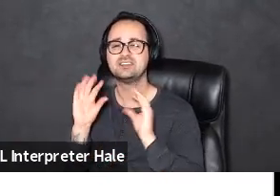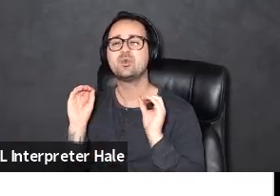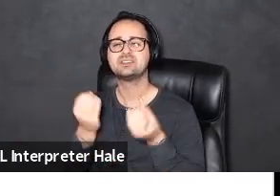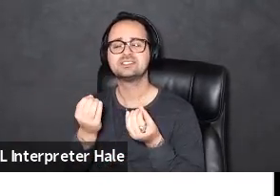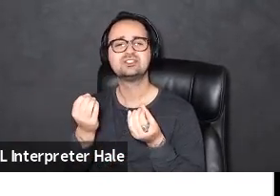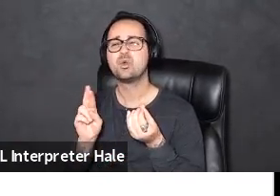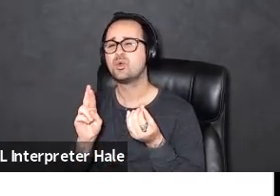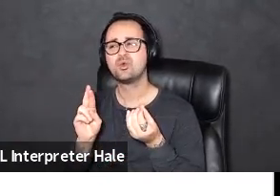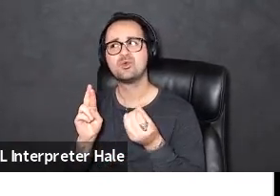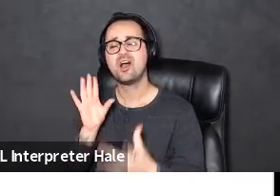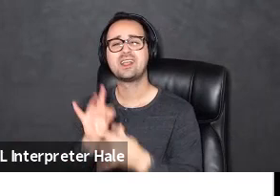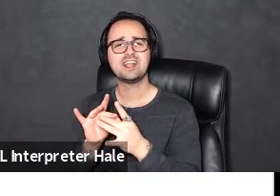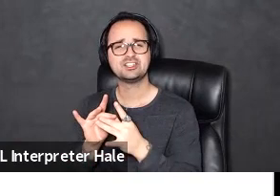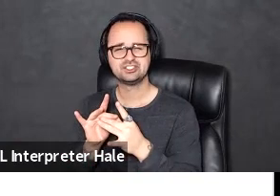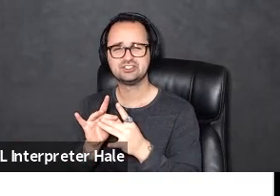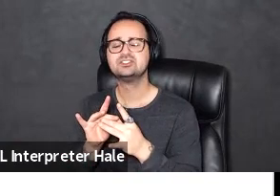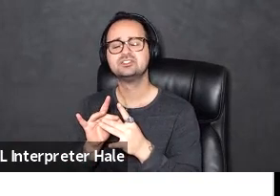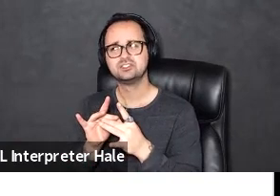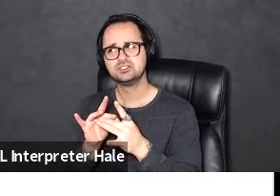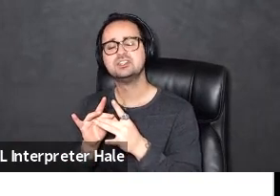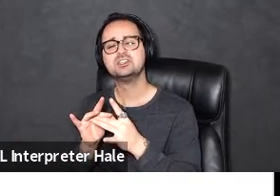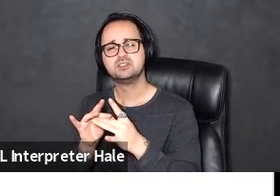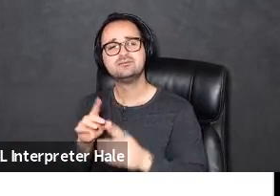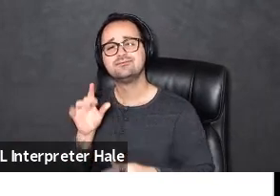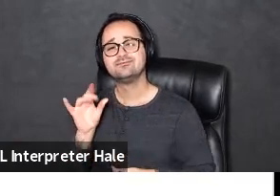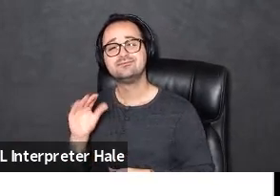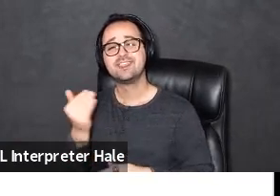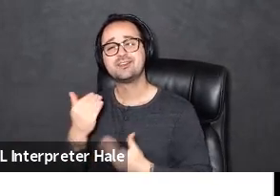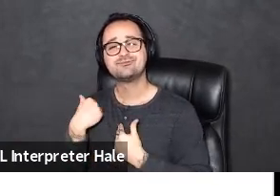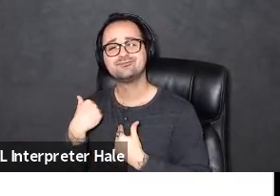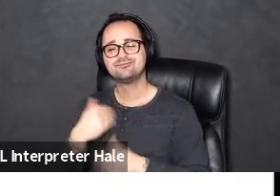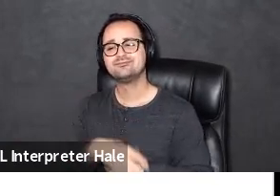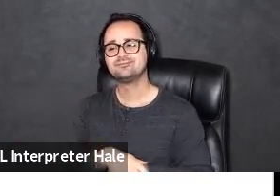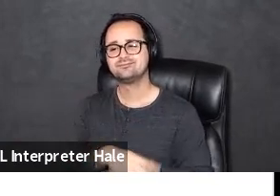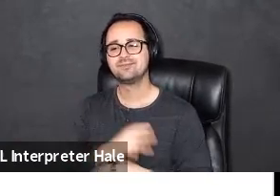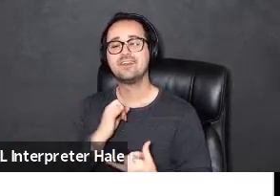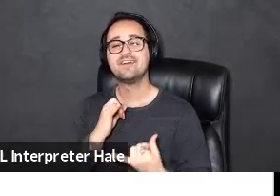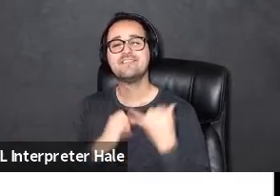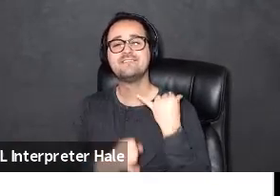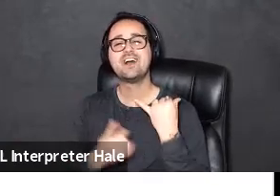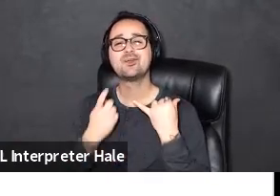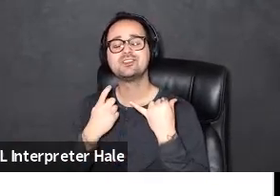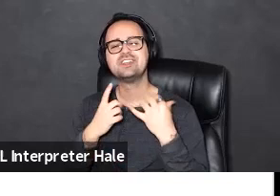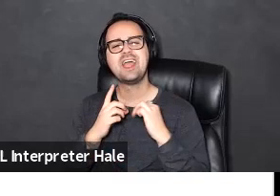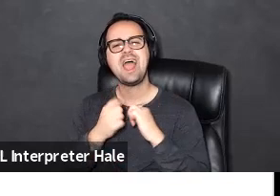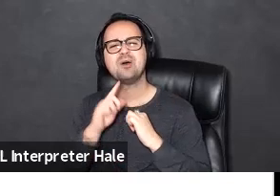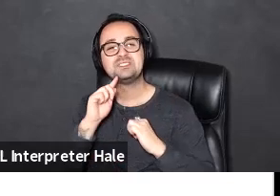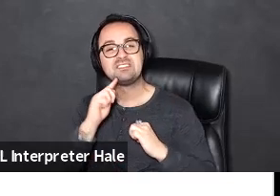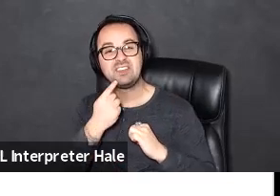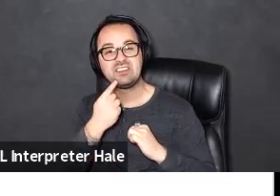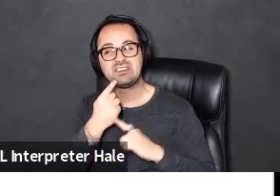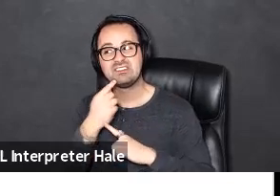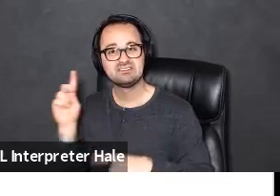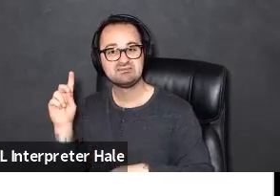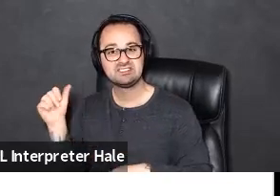we'll find the connection for that, because that's what we do. Yeah, and the final question asks, like, how severe does a disability have